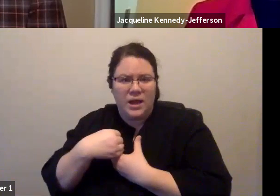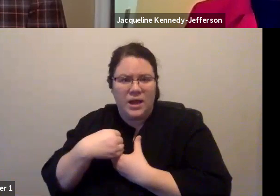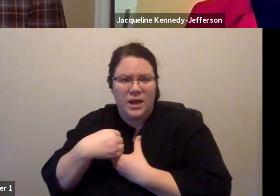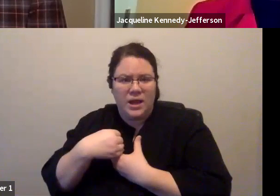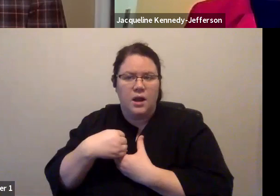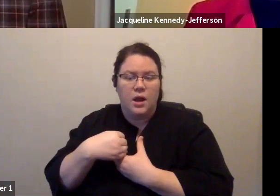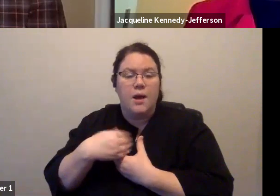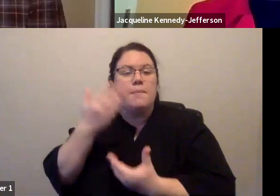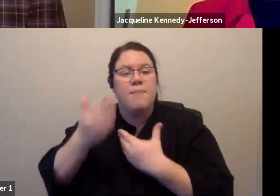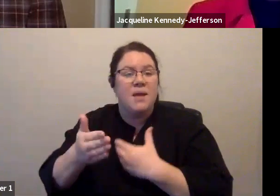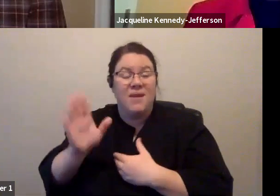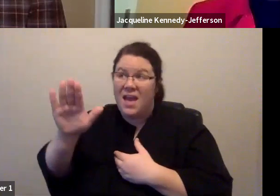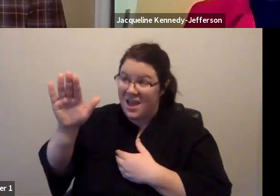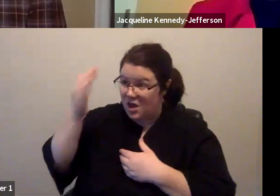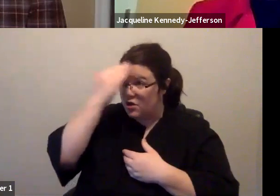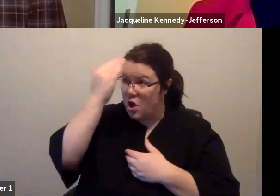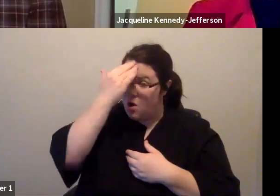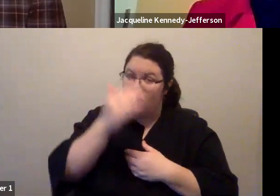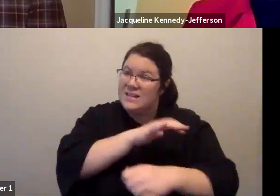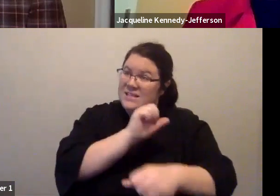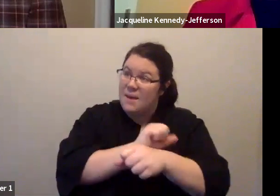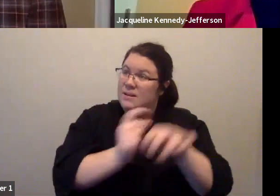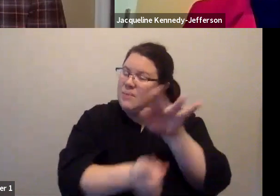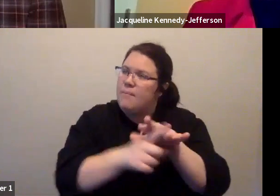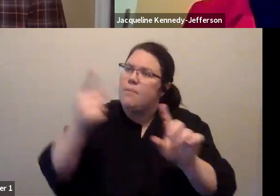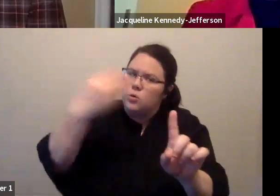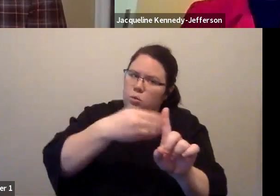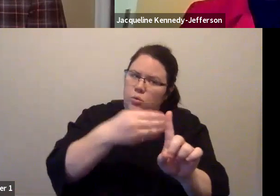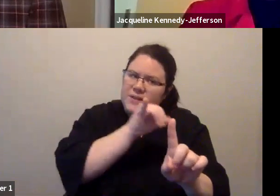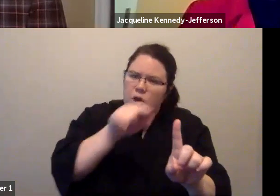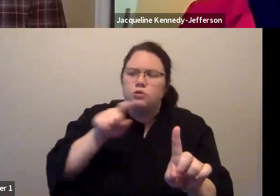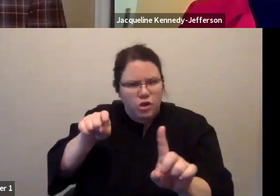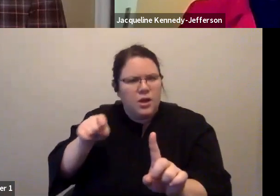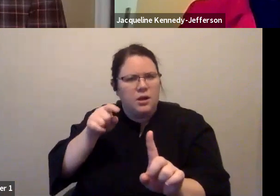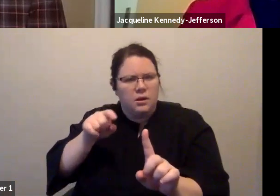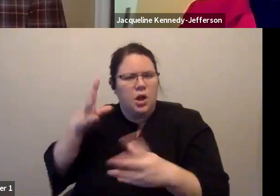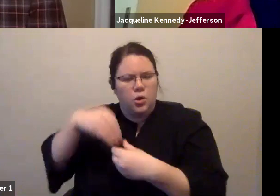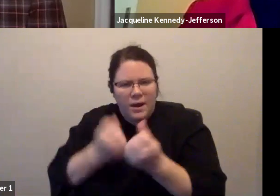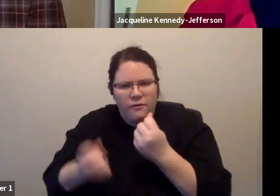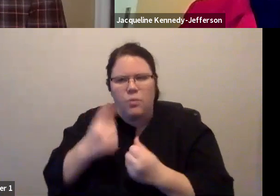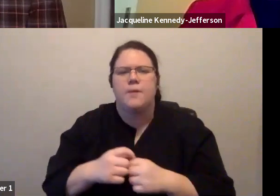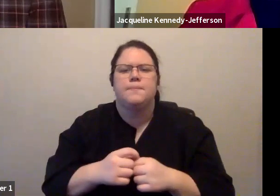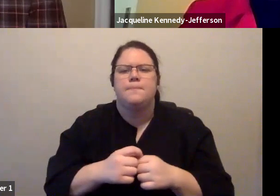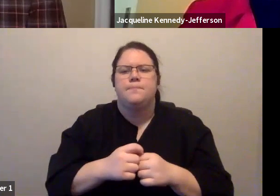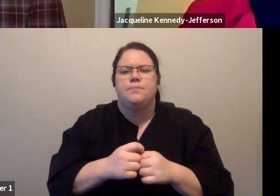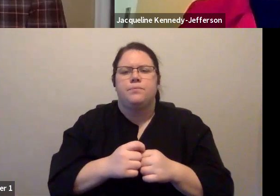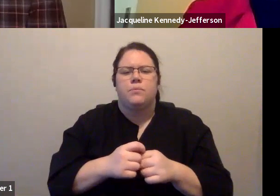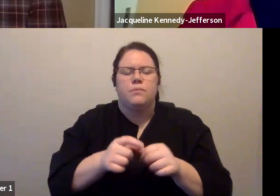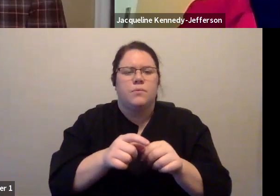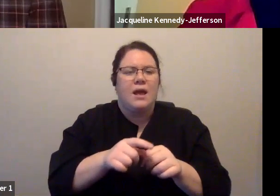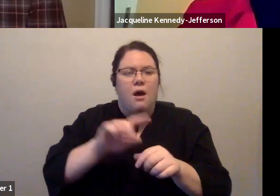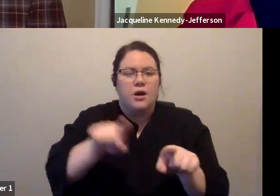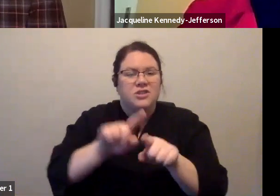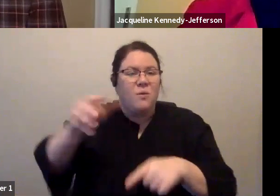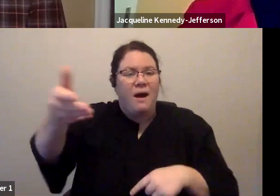same person, for the assignments, right? And then we're also working with our talent attraction team when it comes to hiring, right? Where are